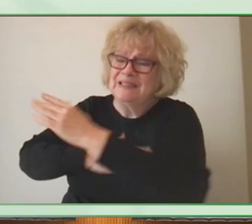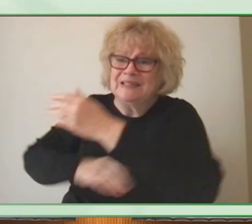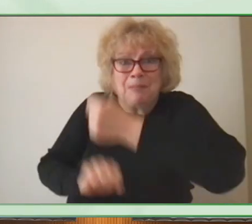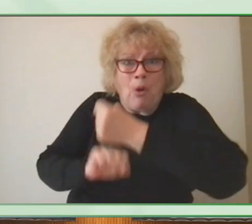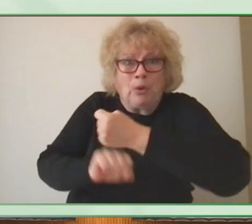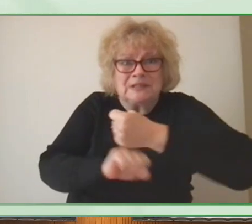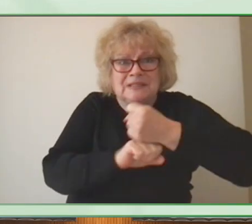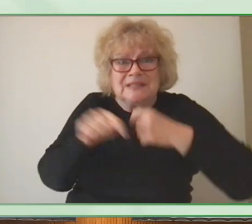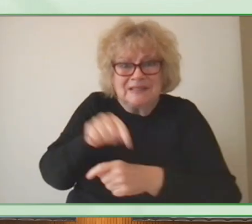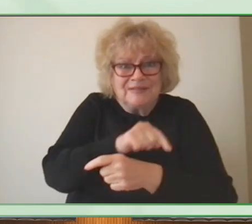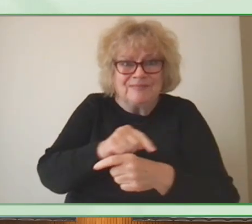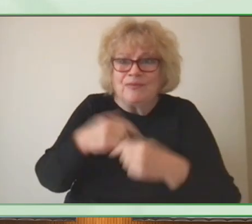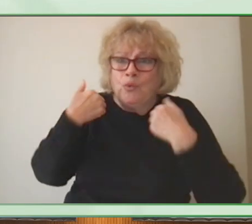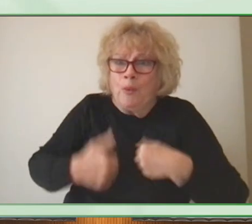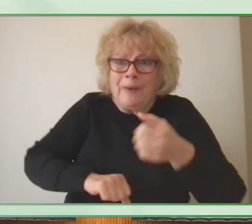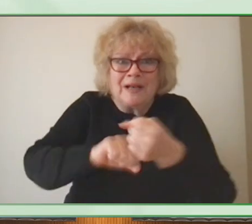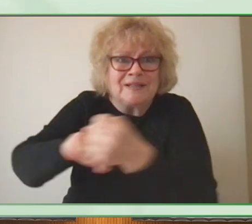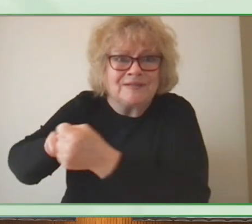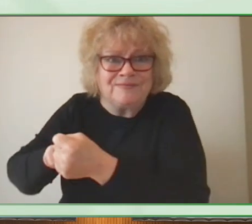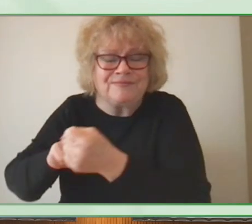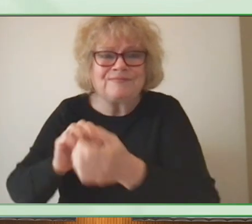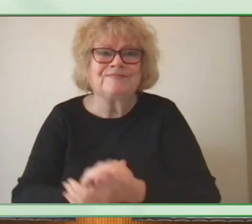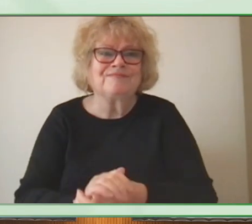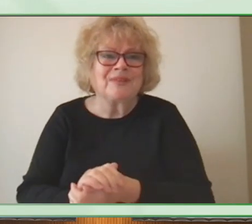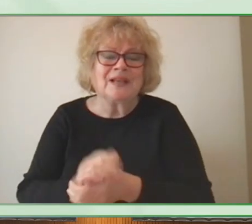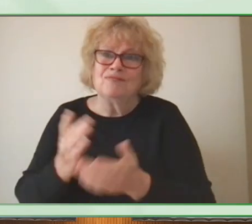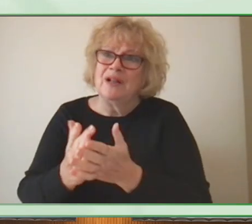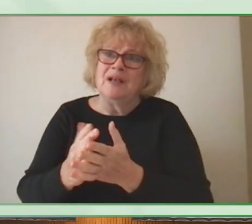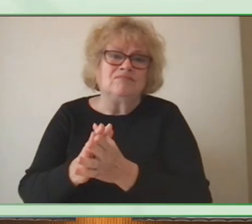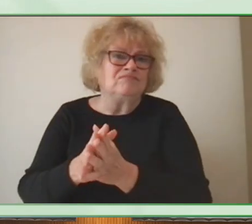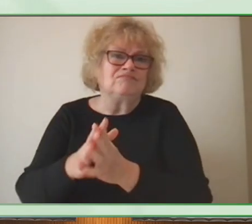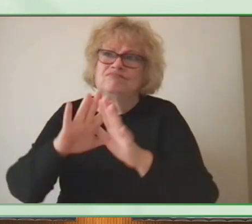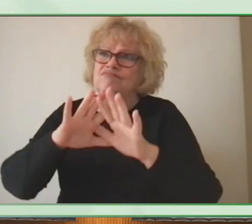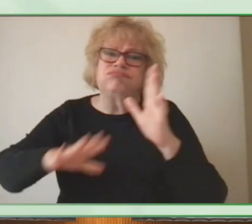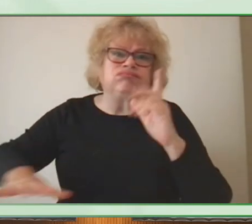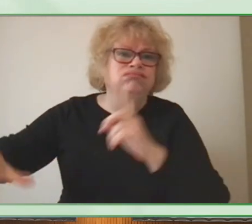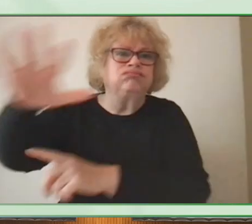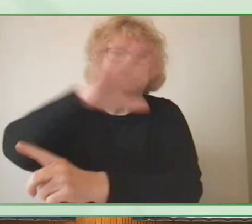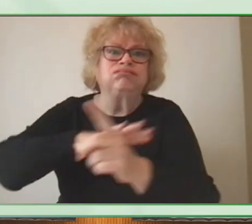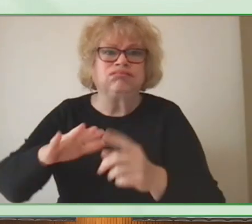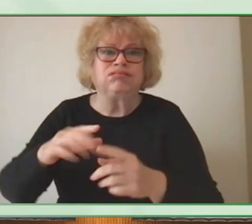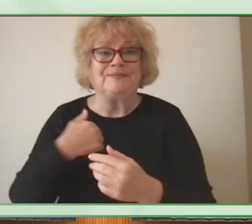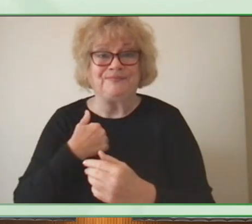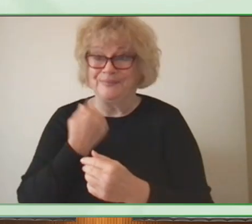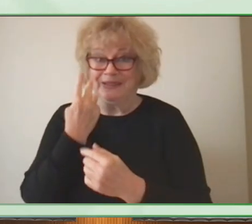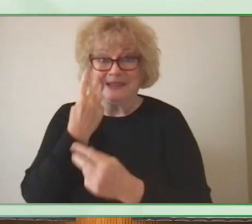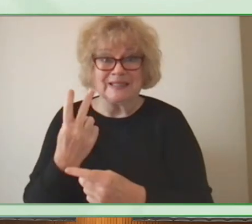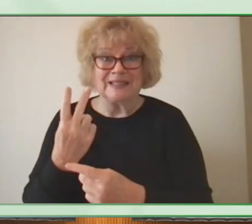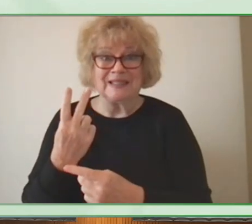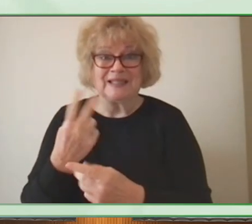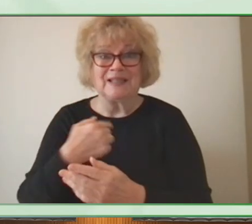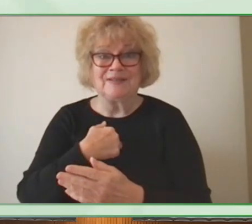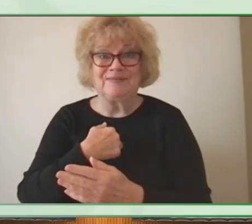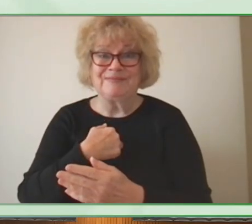is really high. So about our impact and our work as organization of people